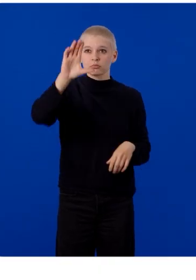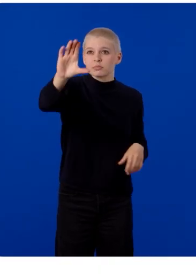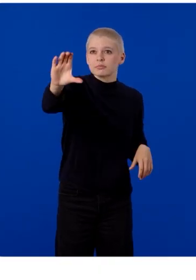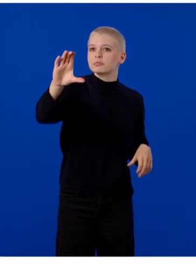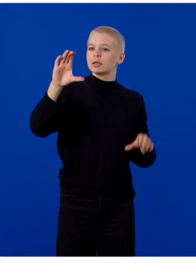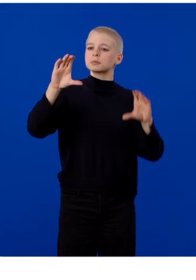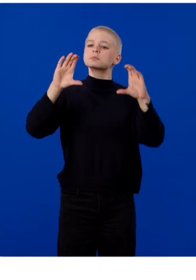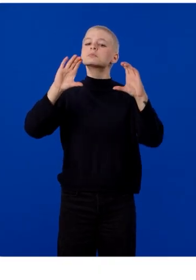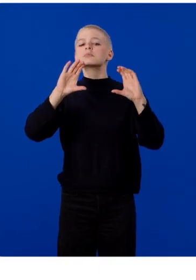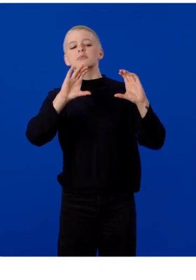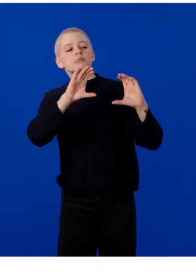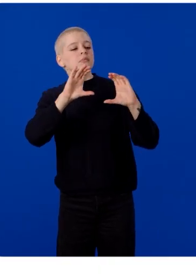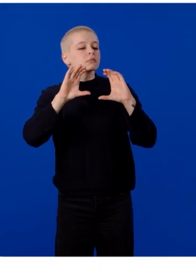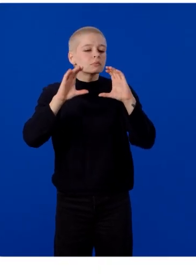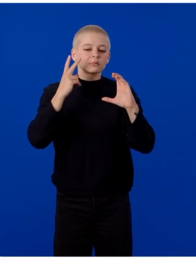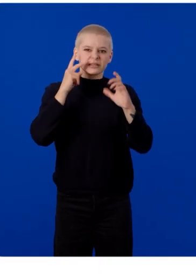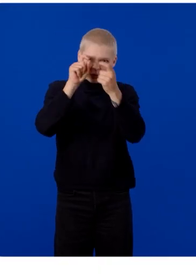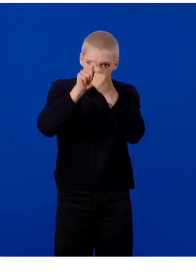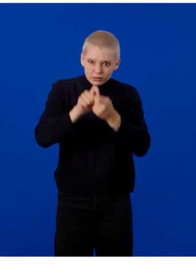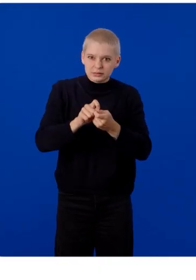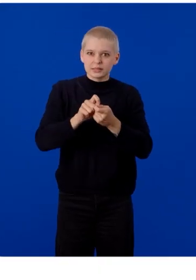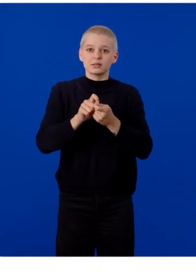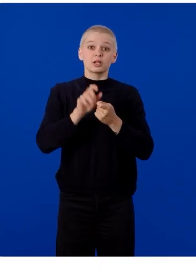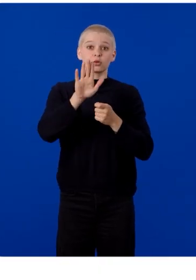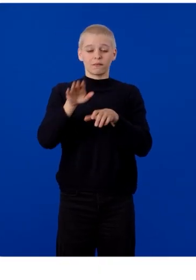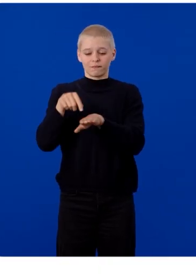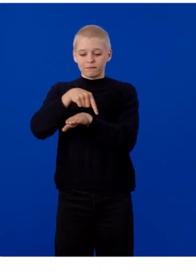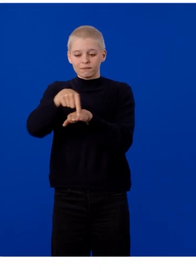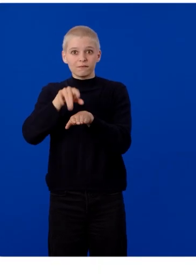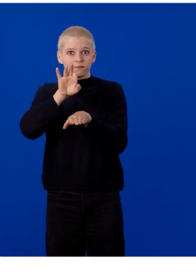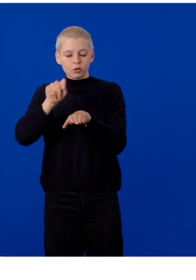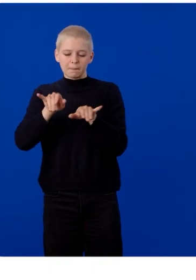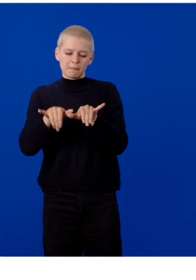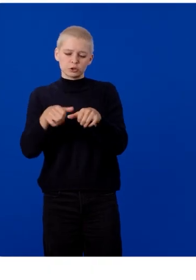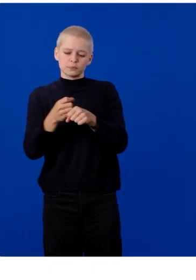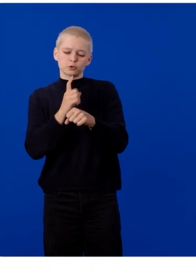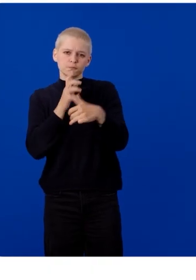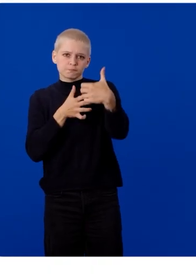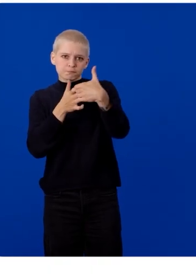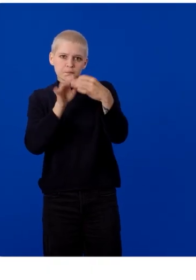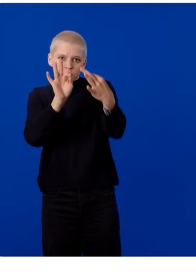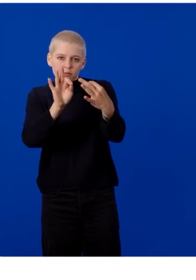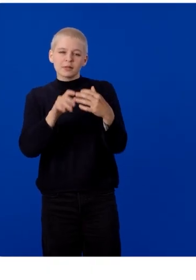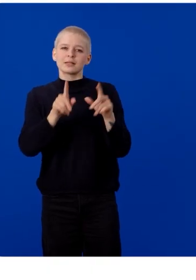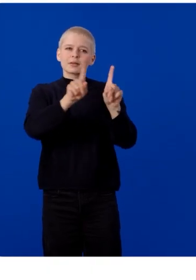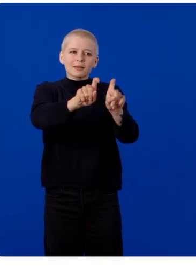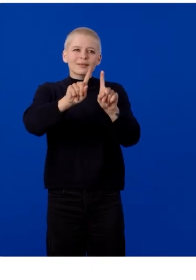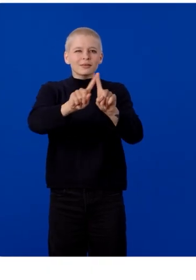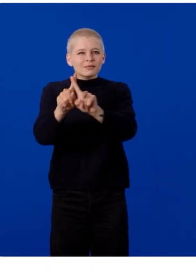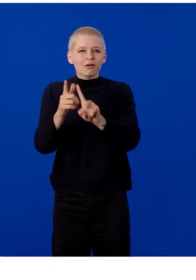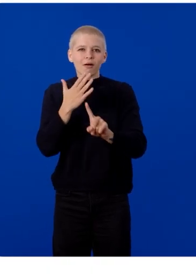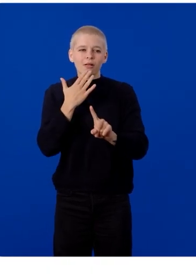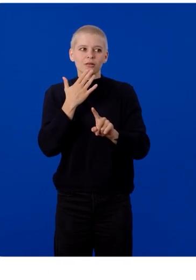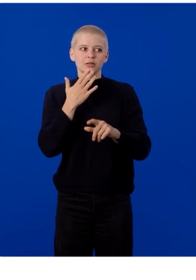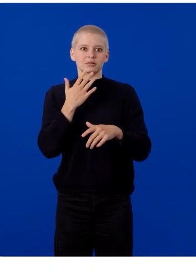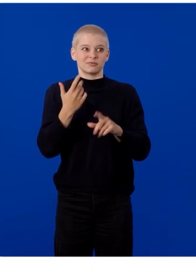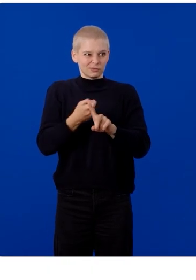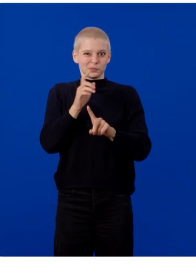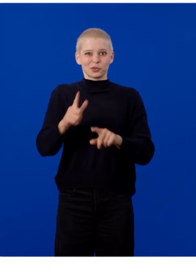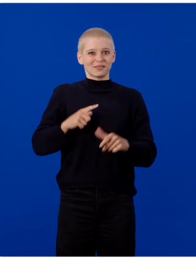see every detail up close, and measure your foot for the perfect fit and try every colorway, all from your living